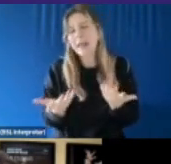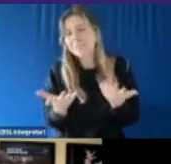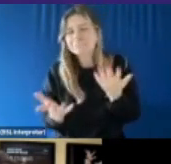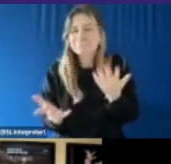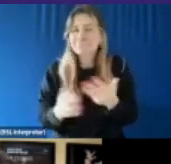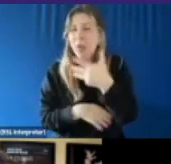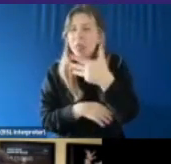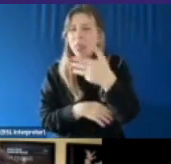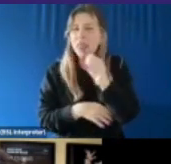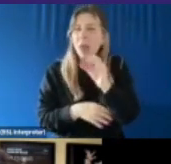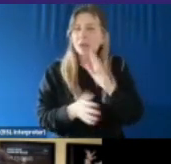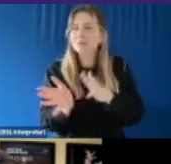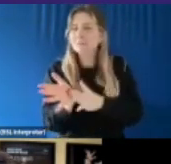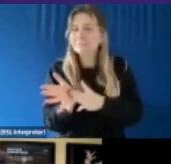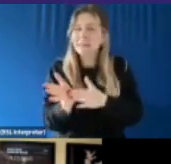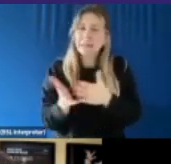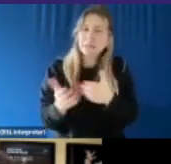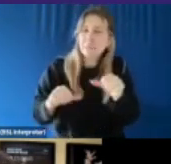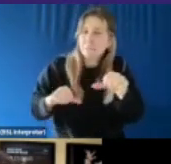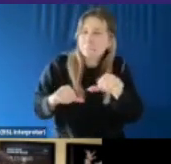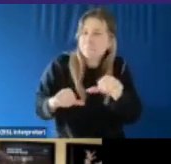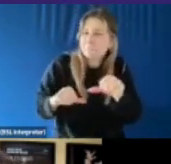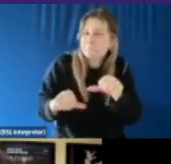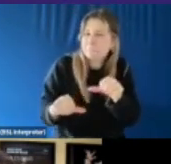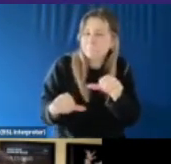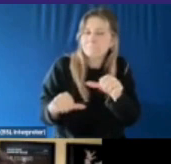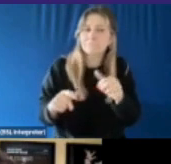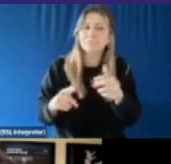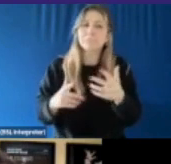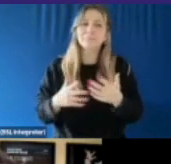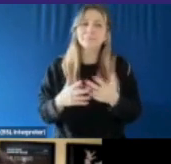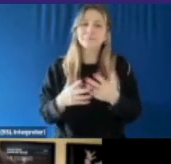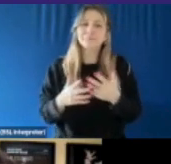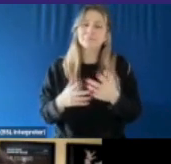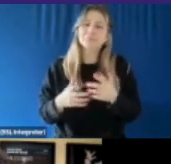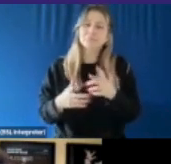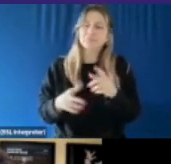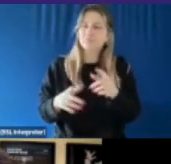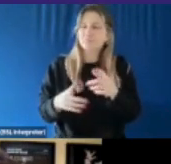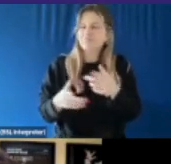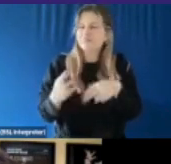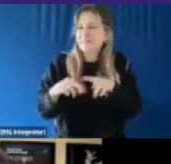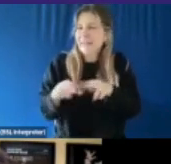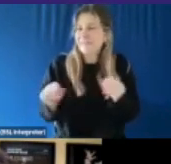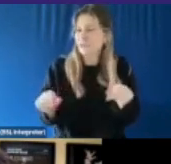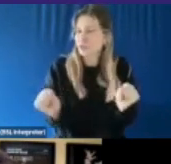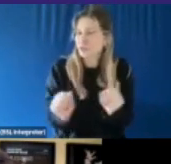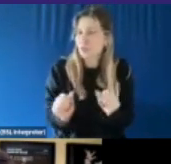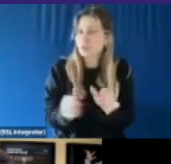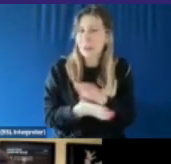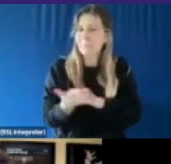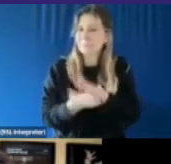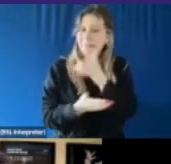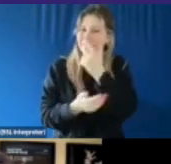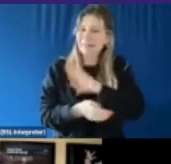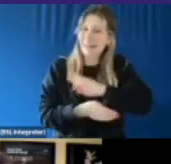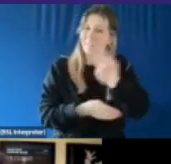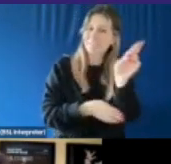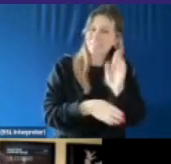morning and it's maybe a little shorter than I thought. So hopefully you can all get back to some business later on, earlier than anticipated.